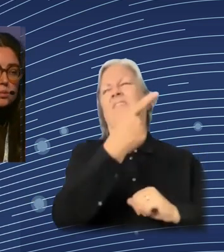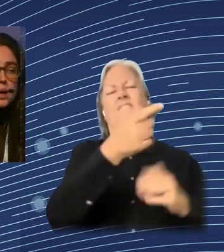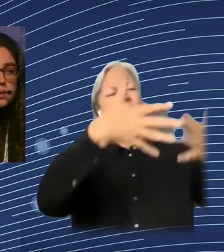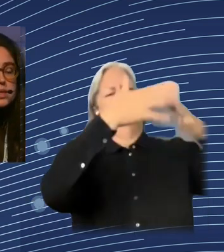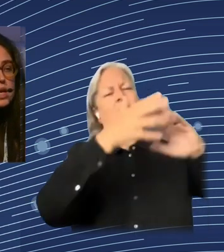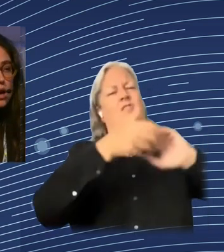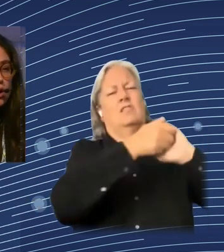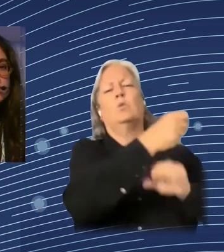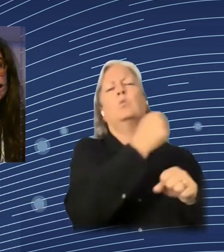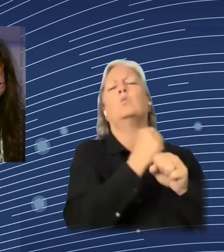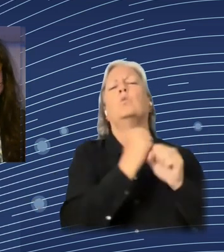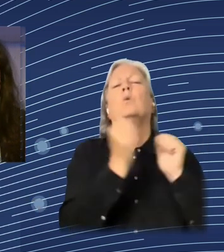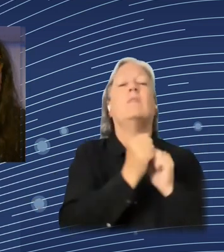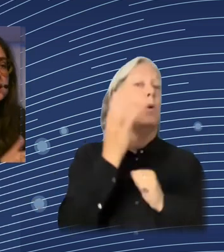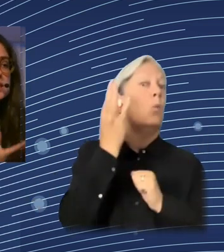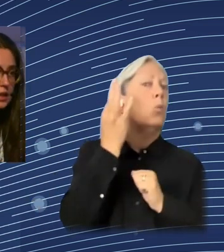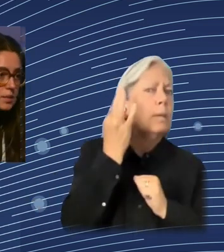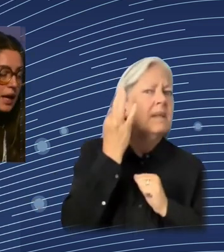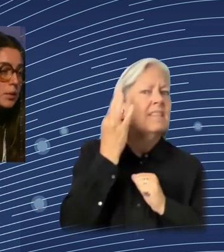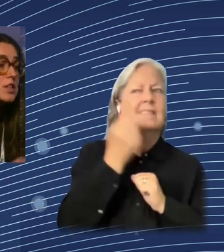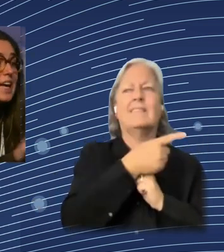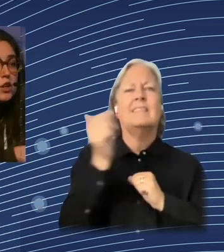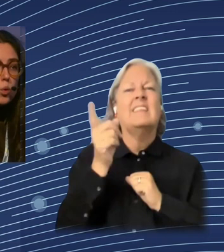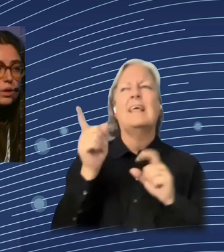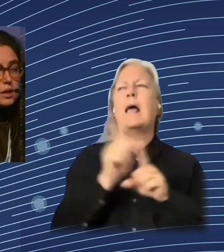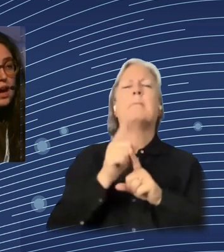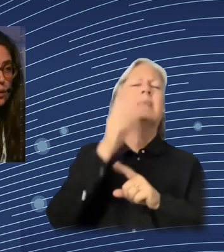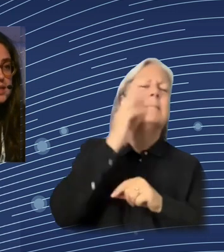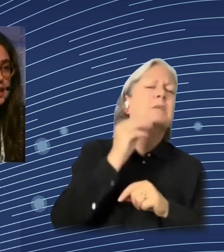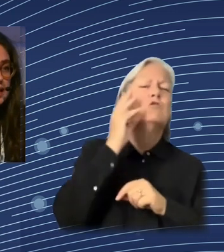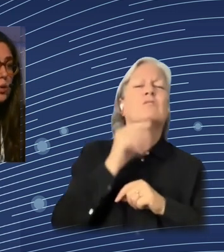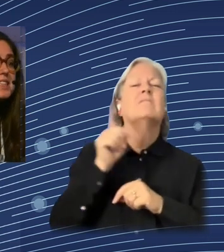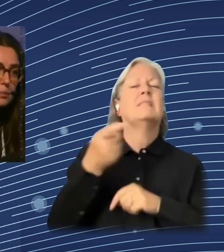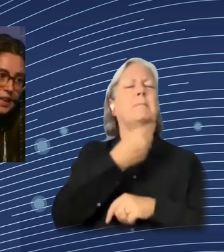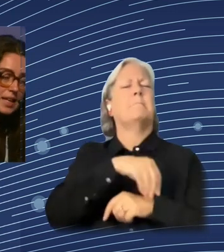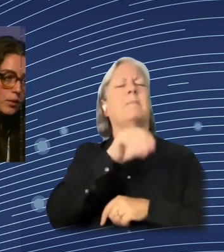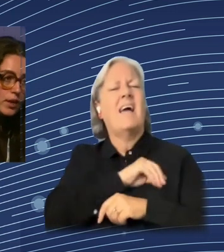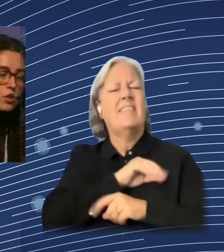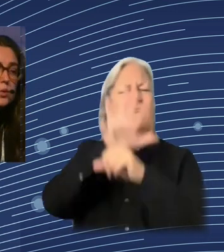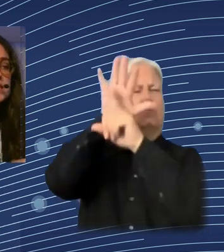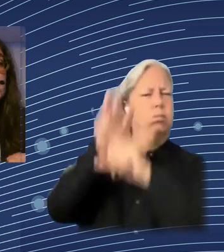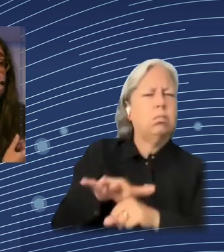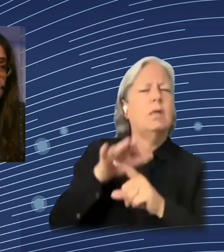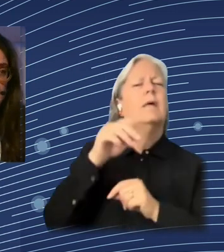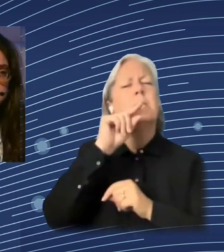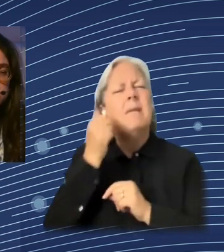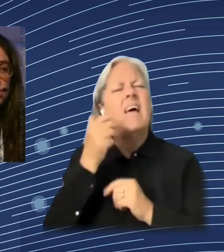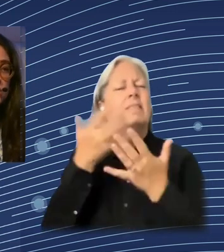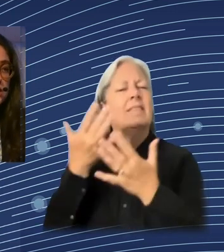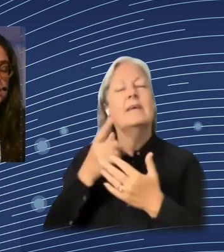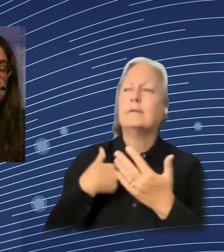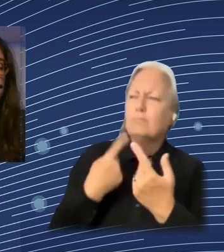women survivors of gender violence in Spain, because they know how exactly, what is happening exactly with this community, and they have the access